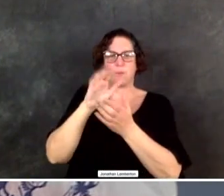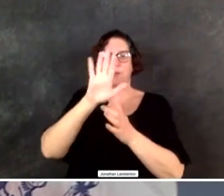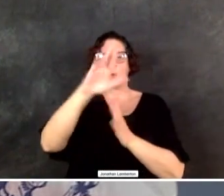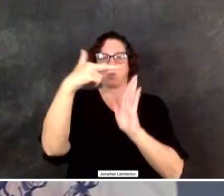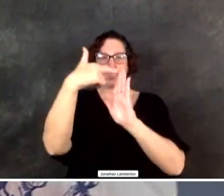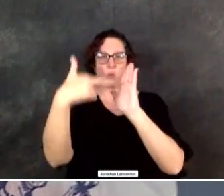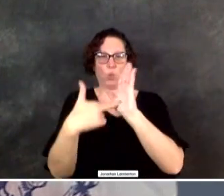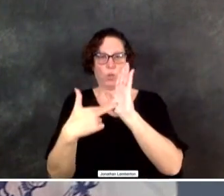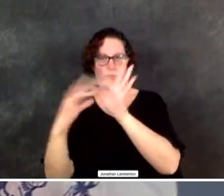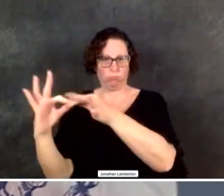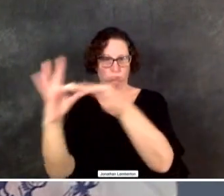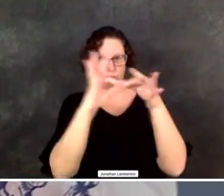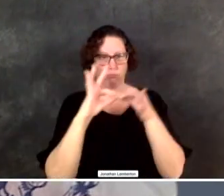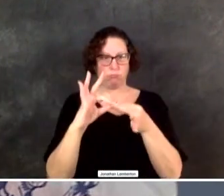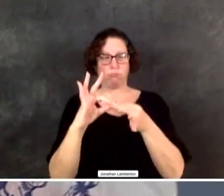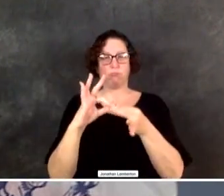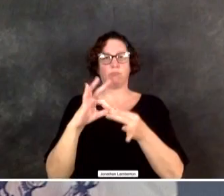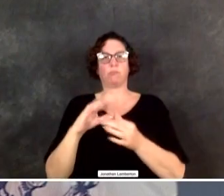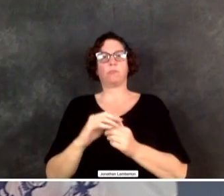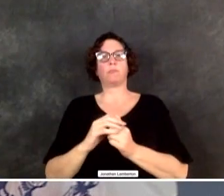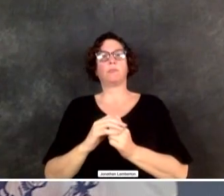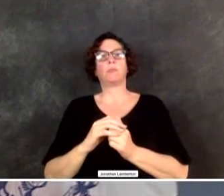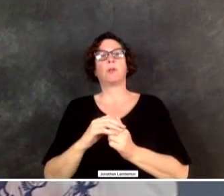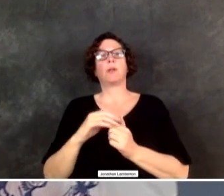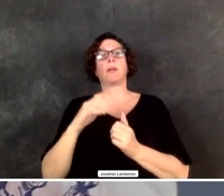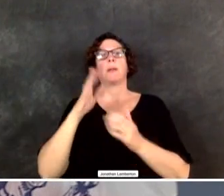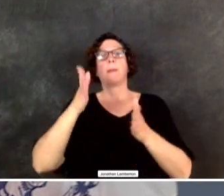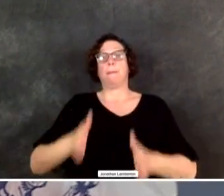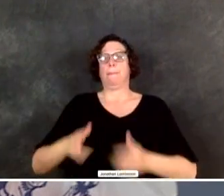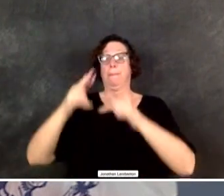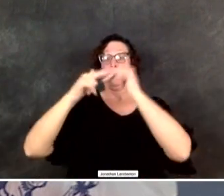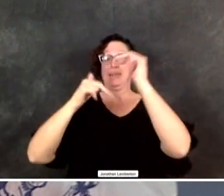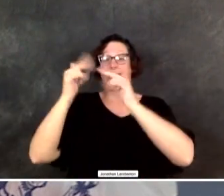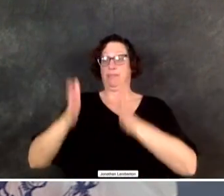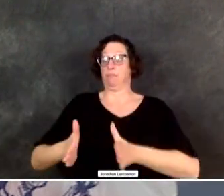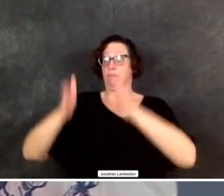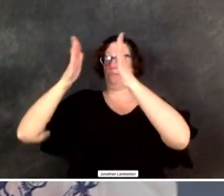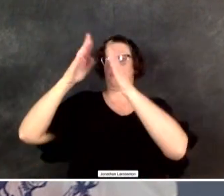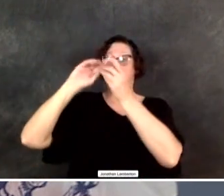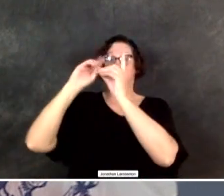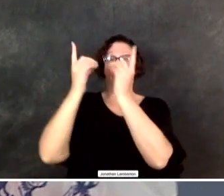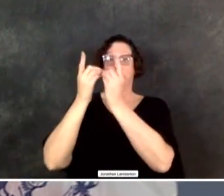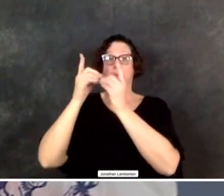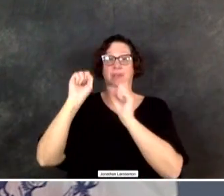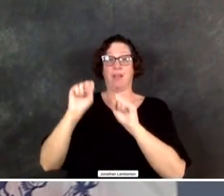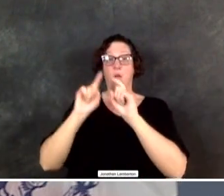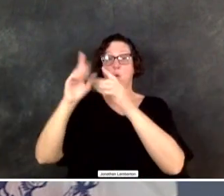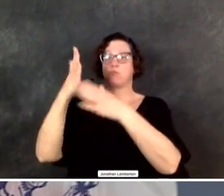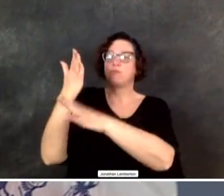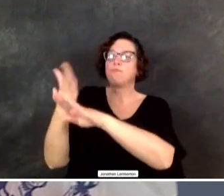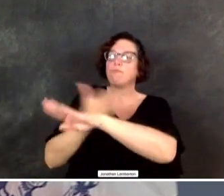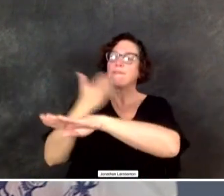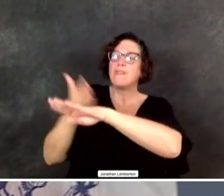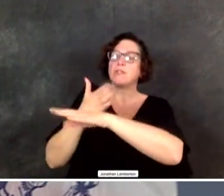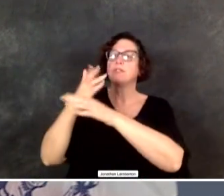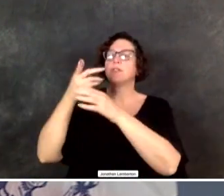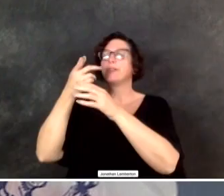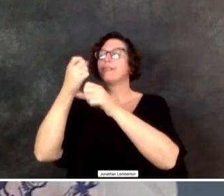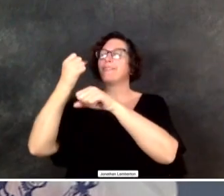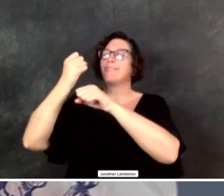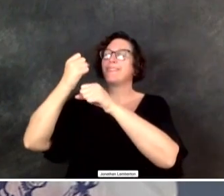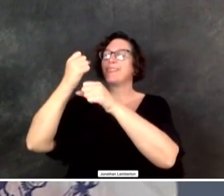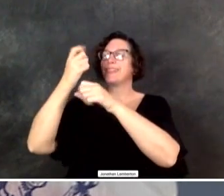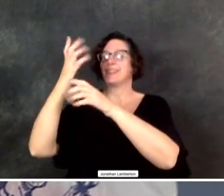deemed non-essential. They did a great job getting out there and shutting down those construction sites and making sure they didn't come back. Parks has done a great